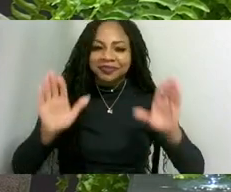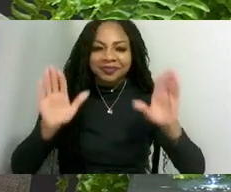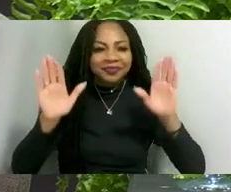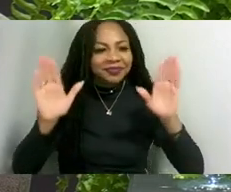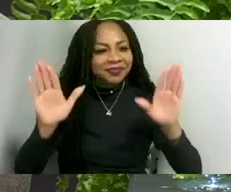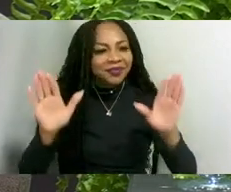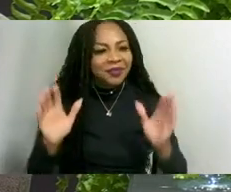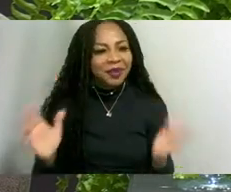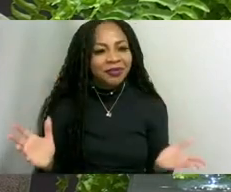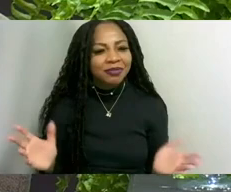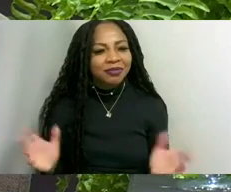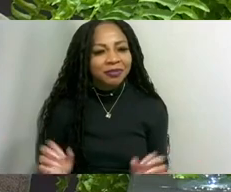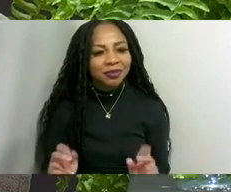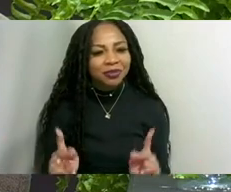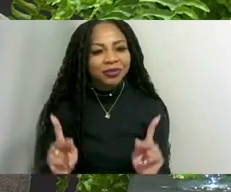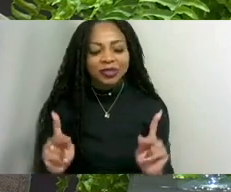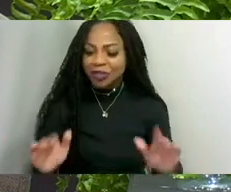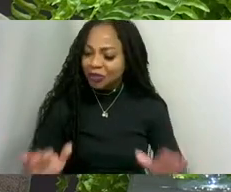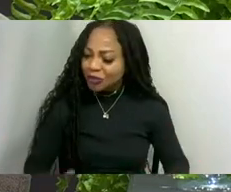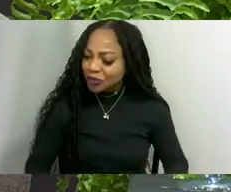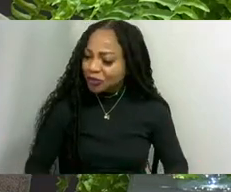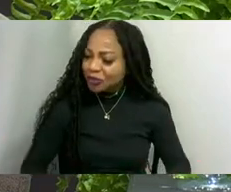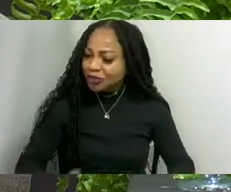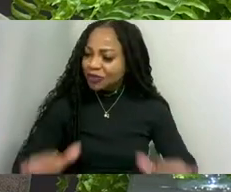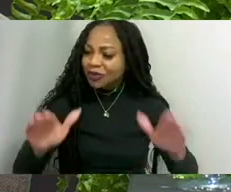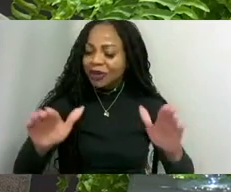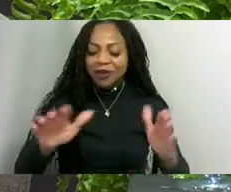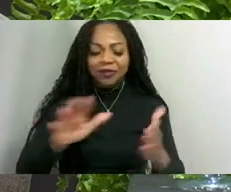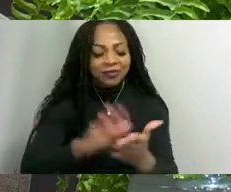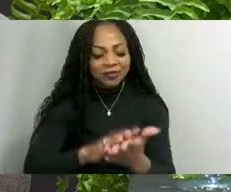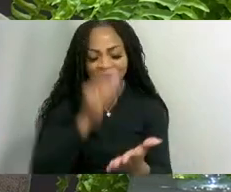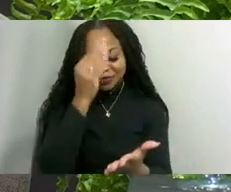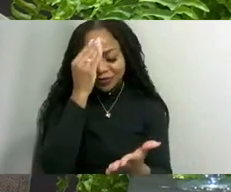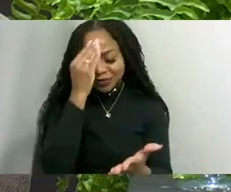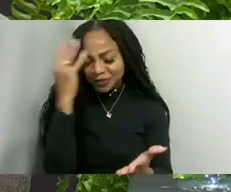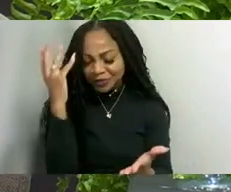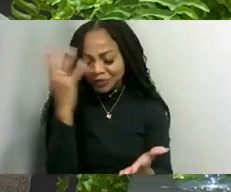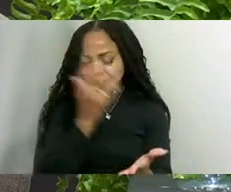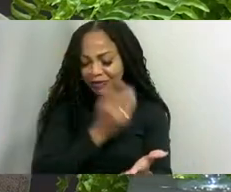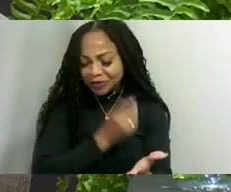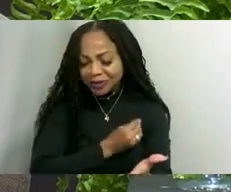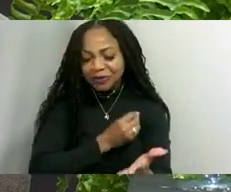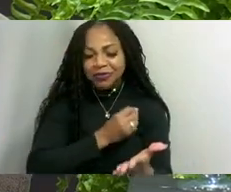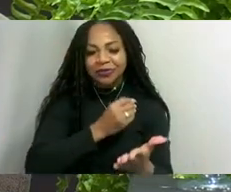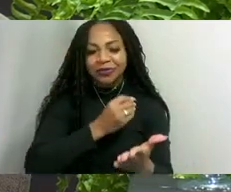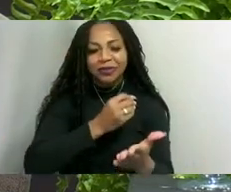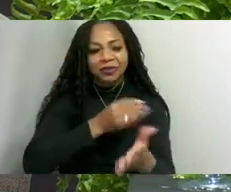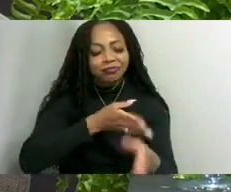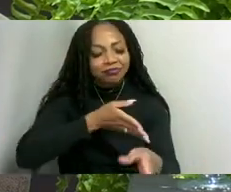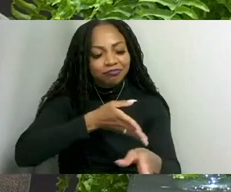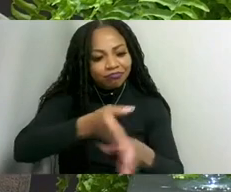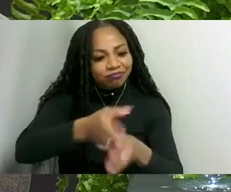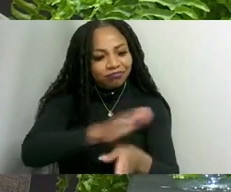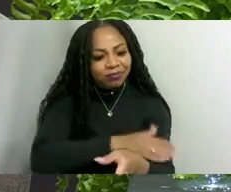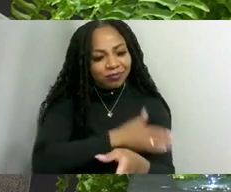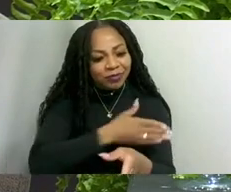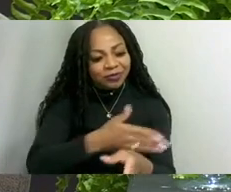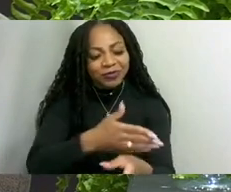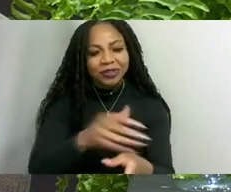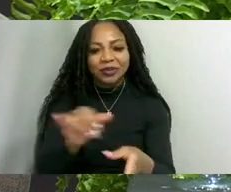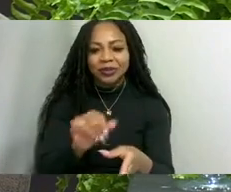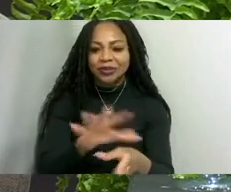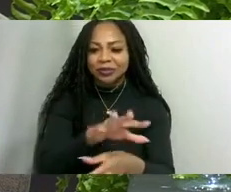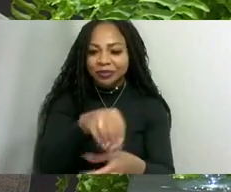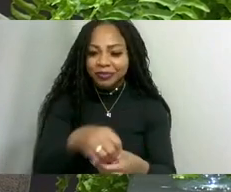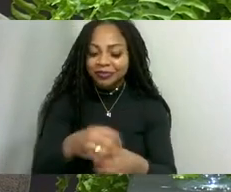chance to grow up and learn this beautiful subject and music and be part of